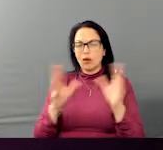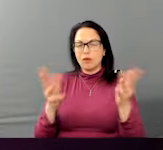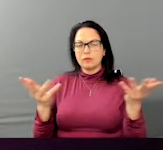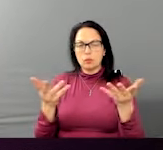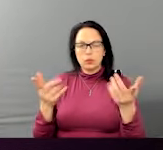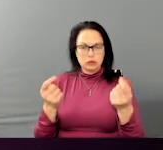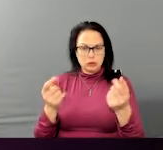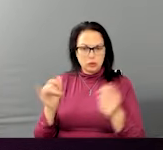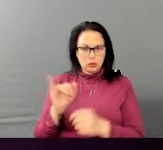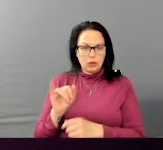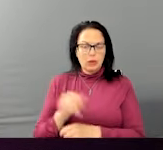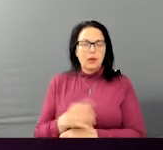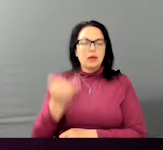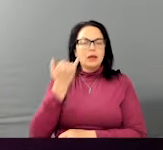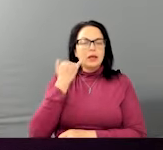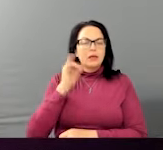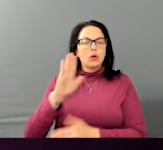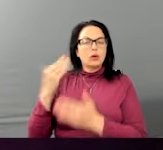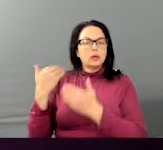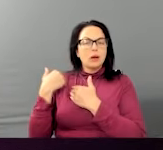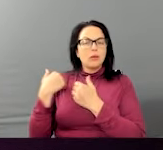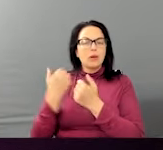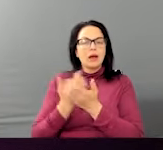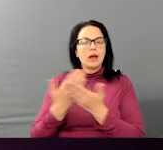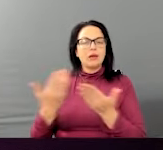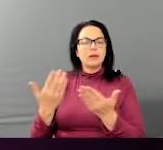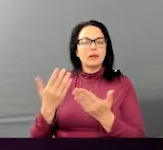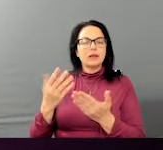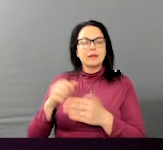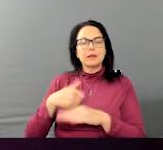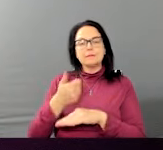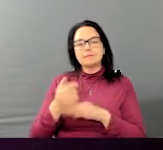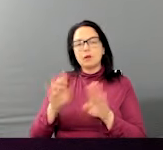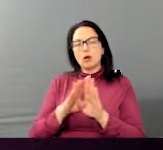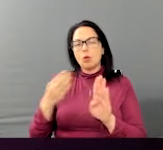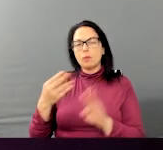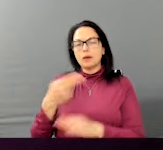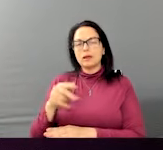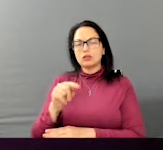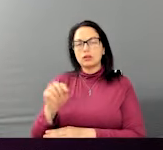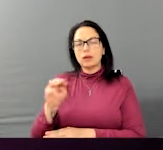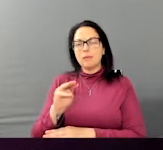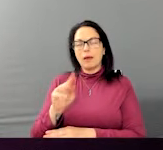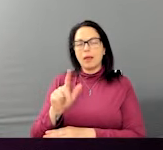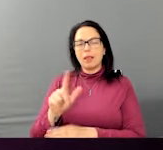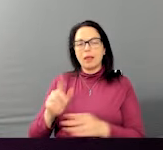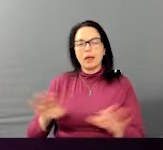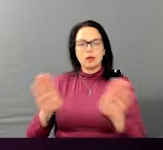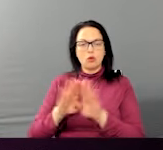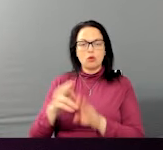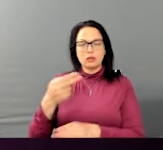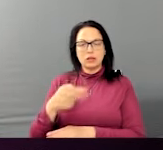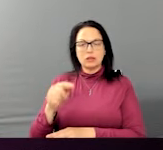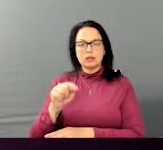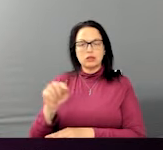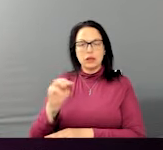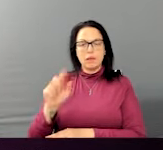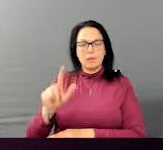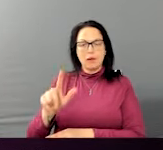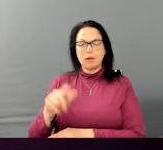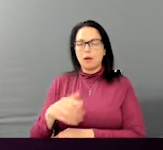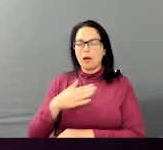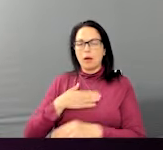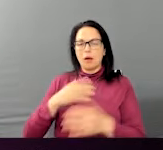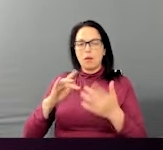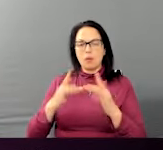then you're responsible for everything that gets rendered between the open HTML and the closing HTML. So on my website, I actually have my